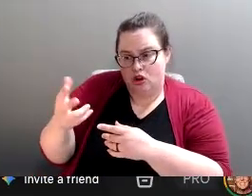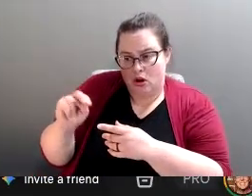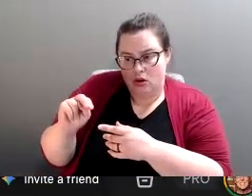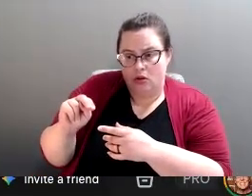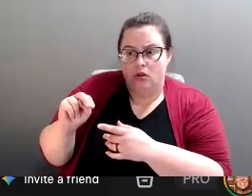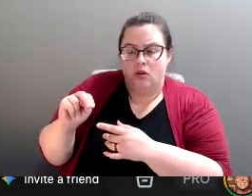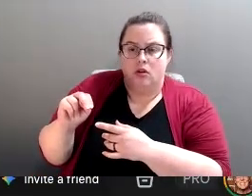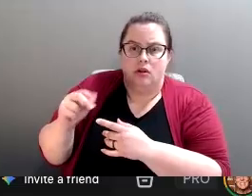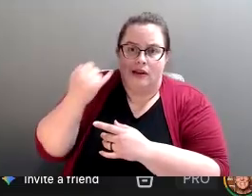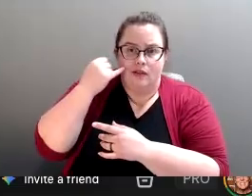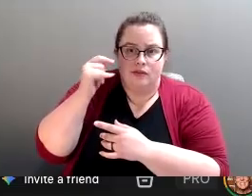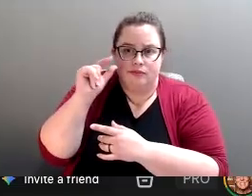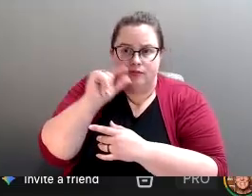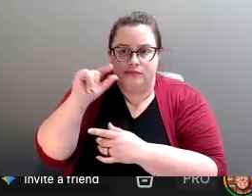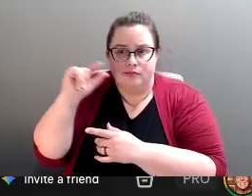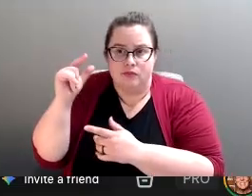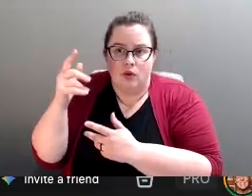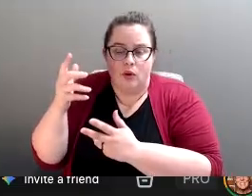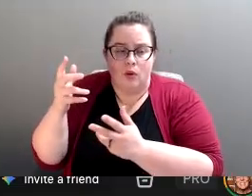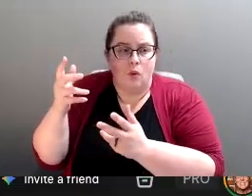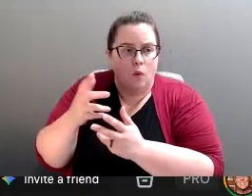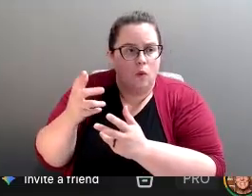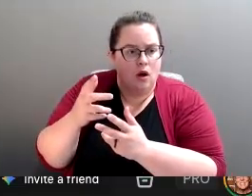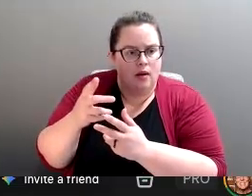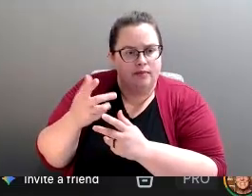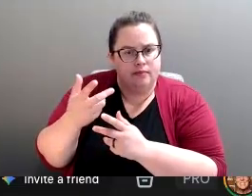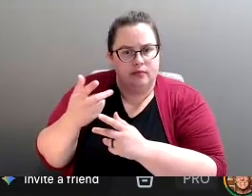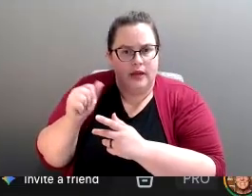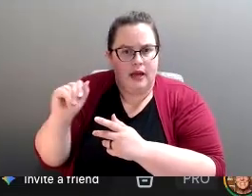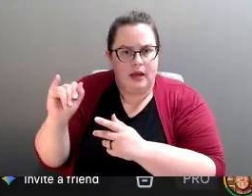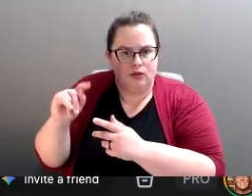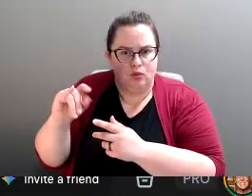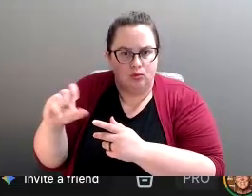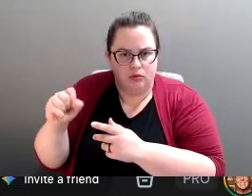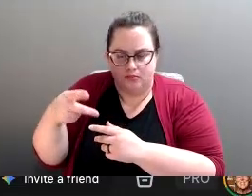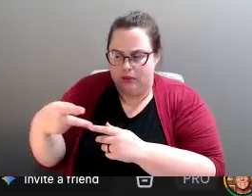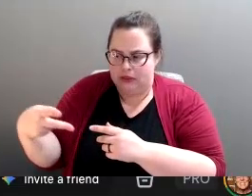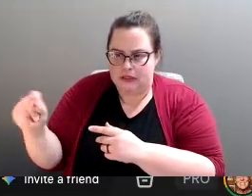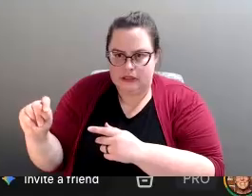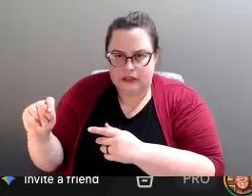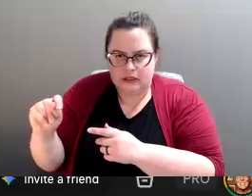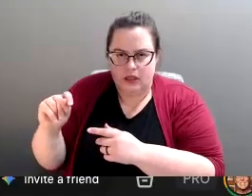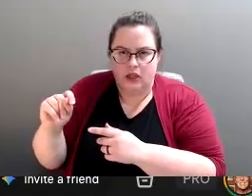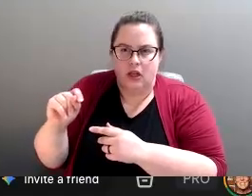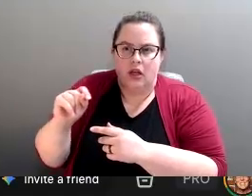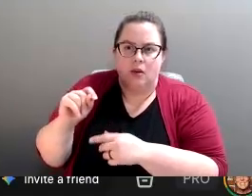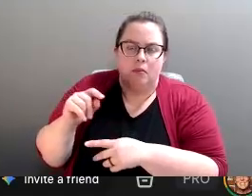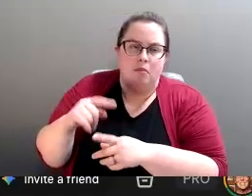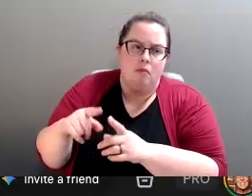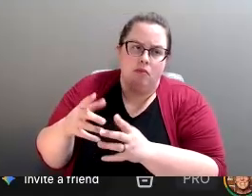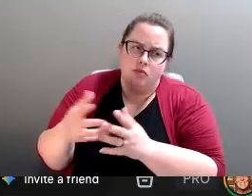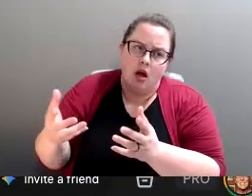quick. If you just do a quick like what AI tools look at PPTs, there's a lot of like tools that are more